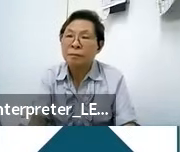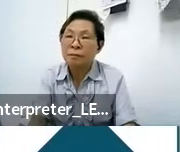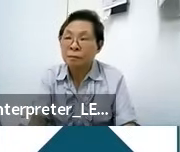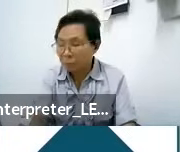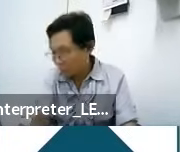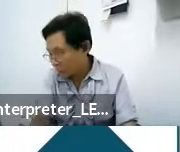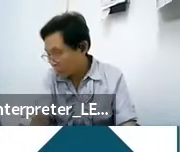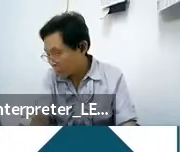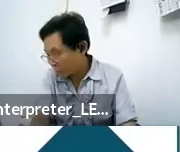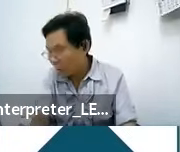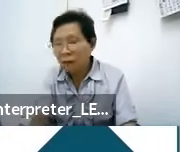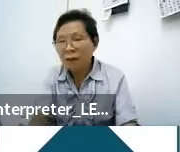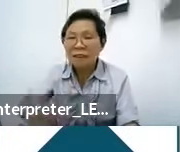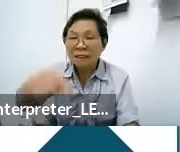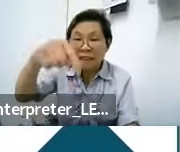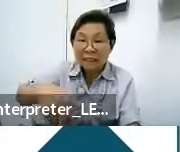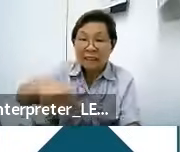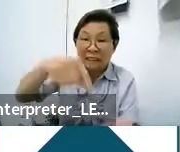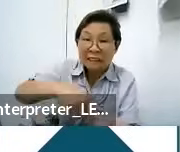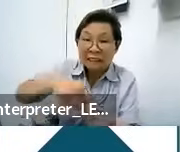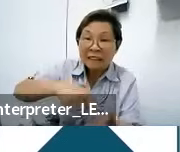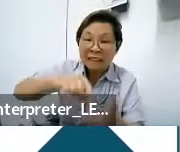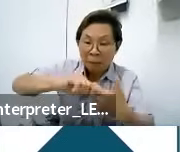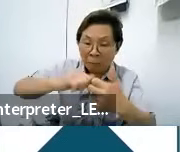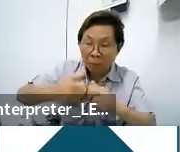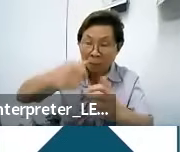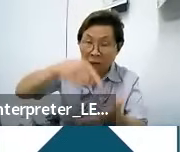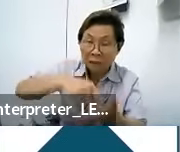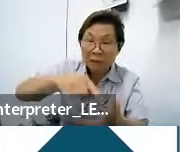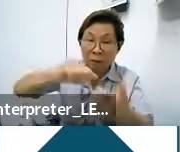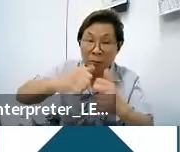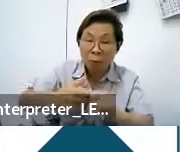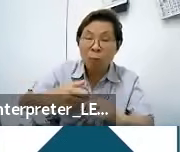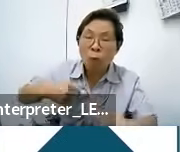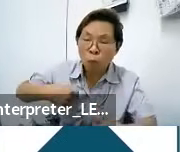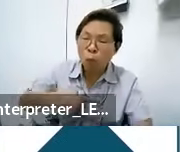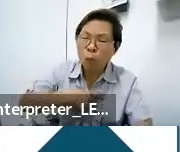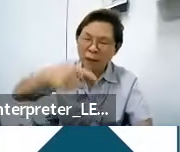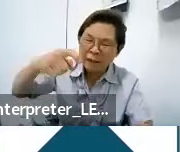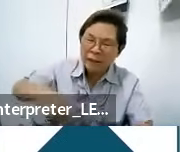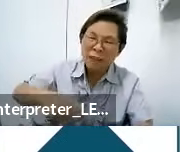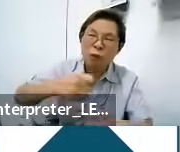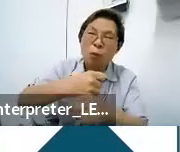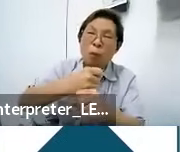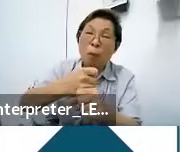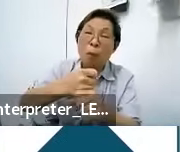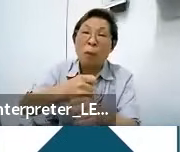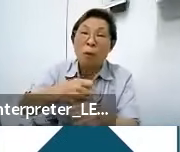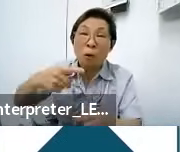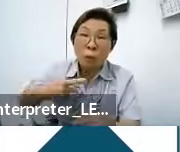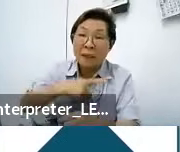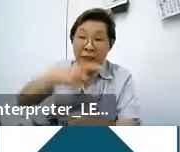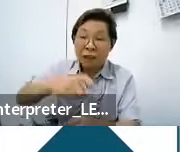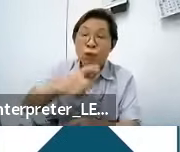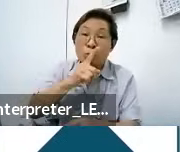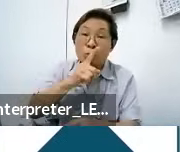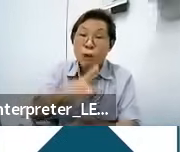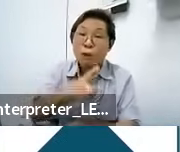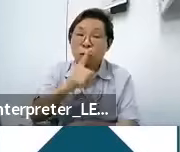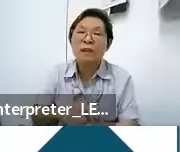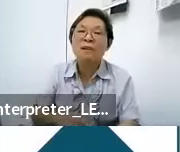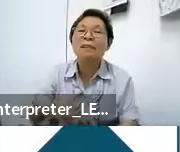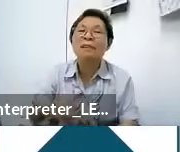is issue that we need to make sure that